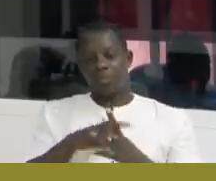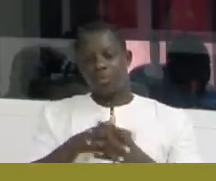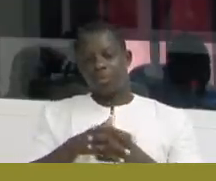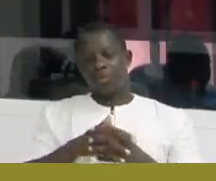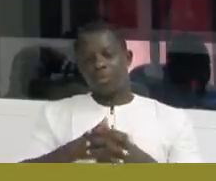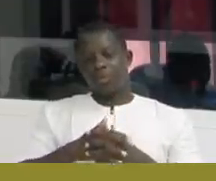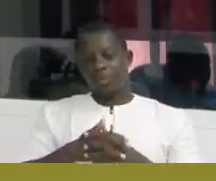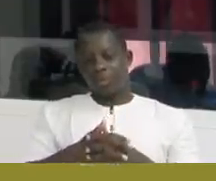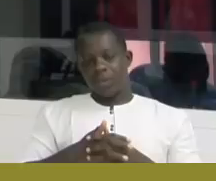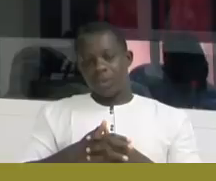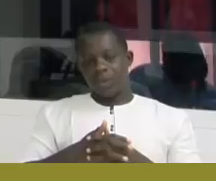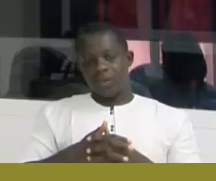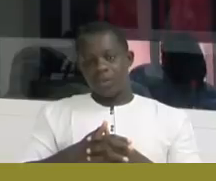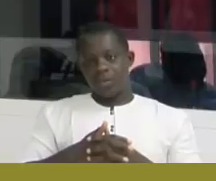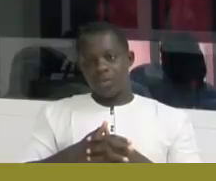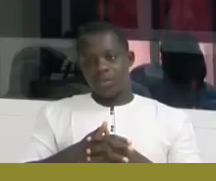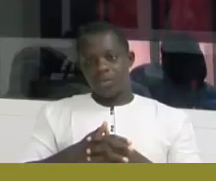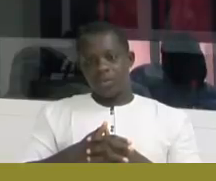yes, sir.